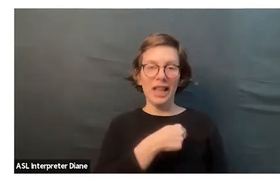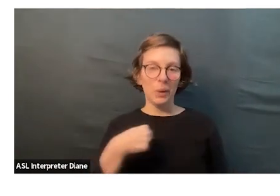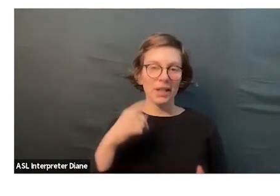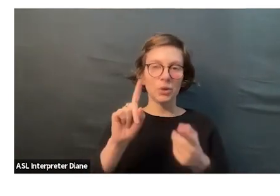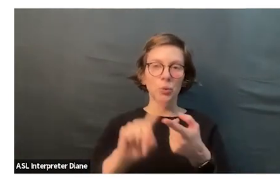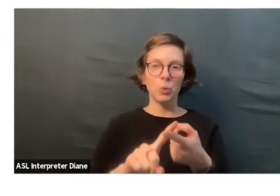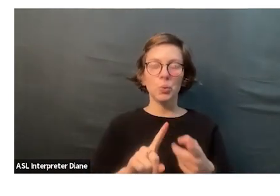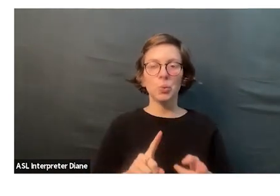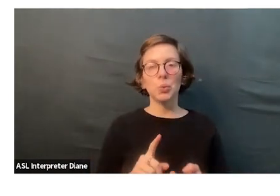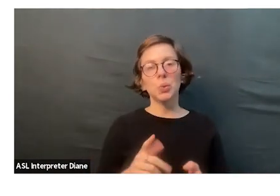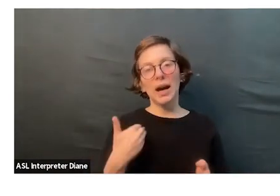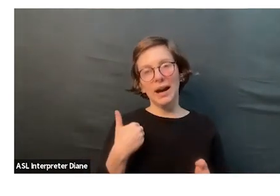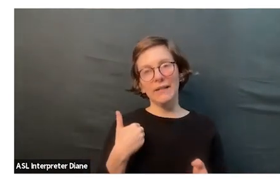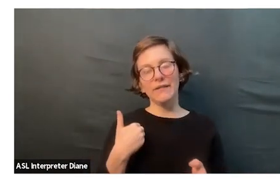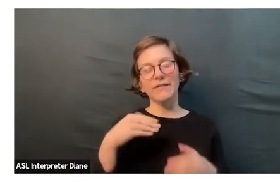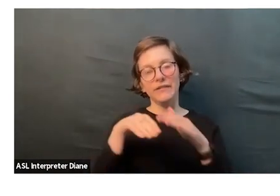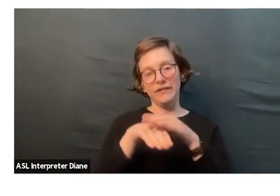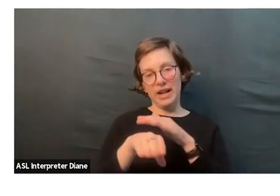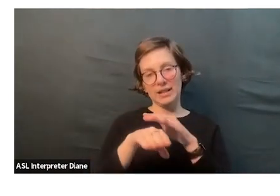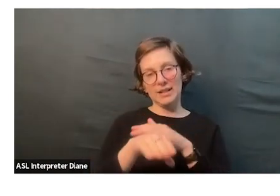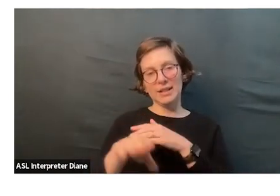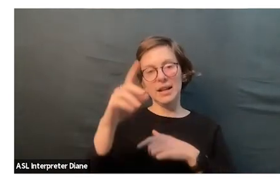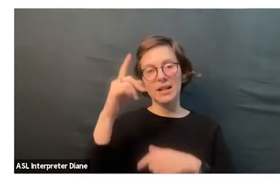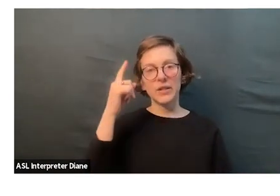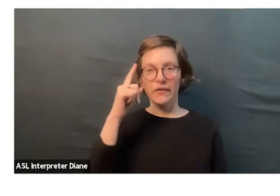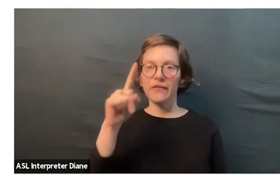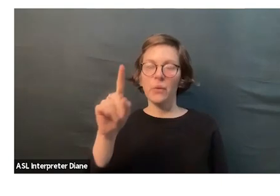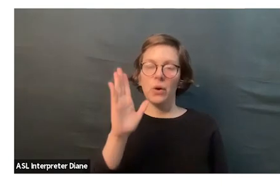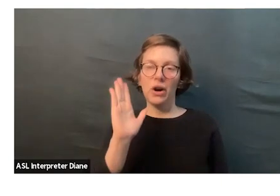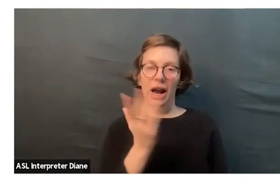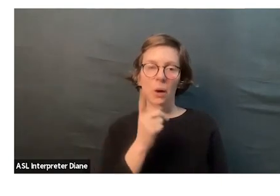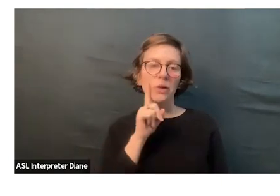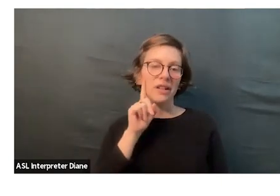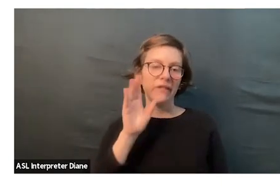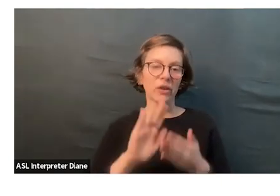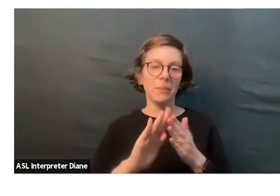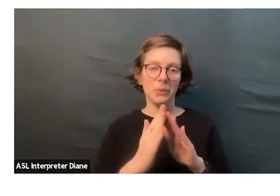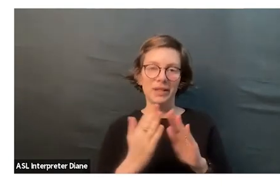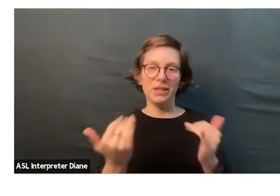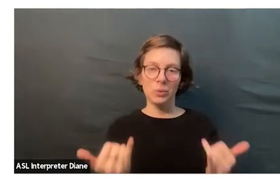this class even more interesting. And thank you all, and see you next week for the